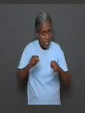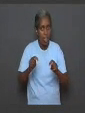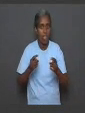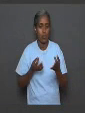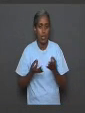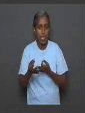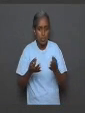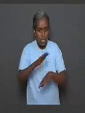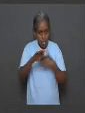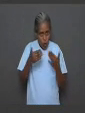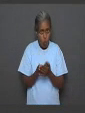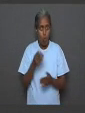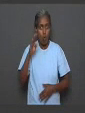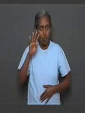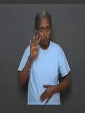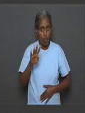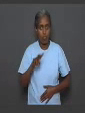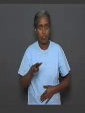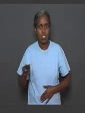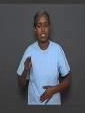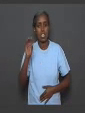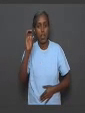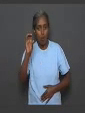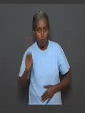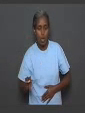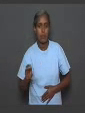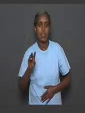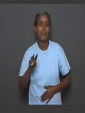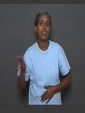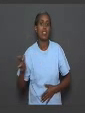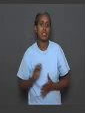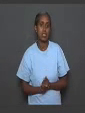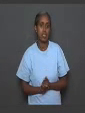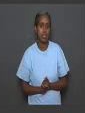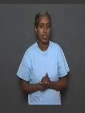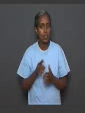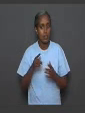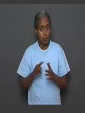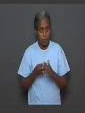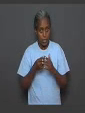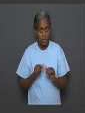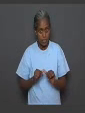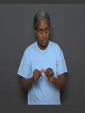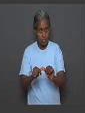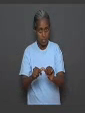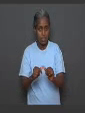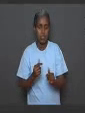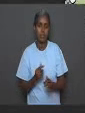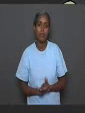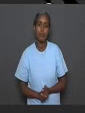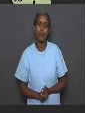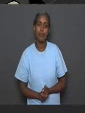express all 4 of them as column vectors. You may get started right away, students.